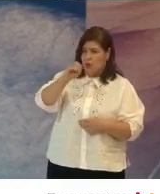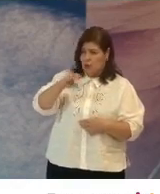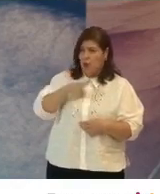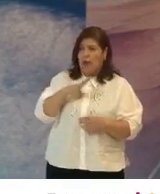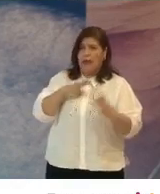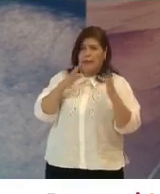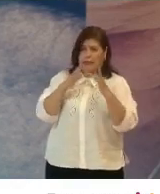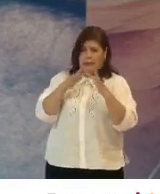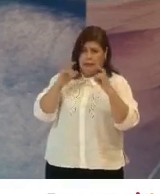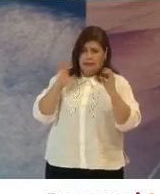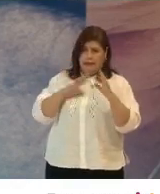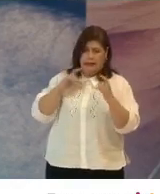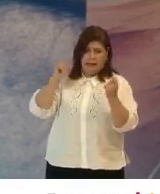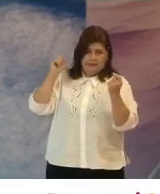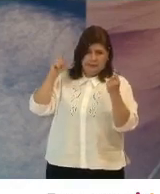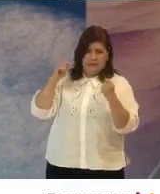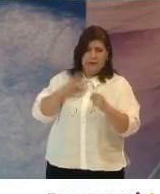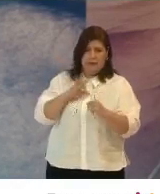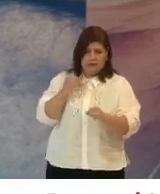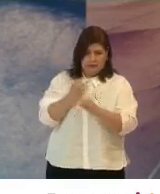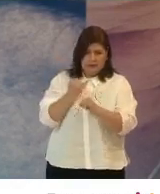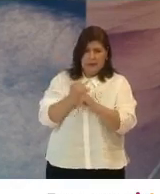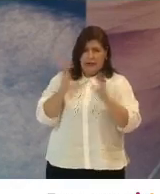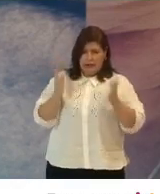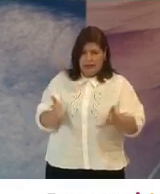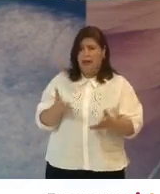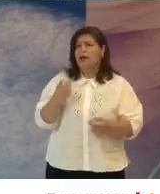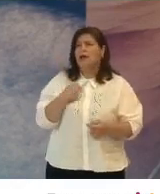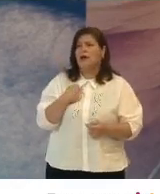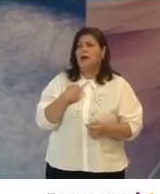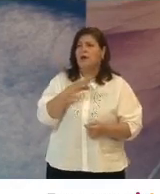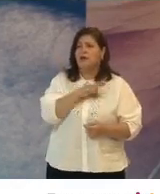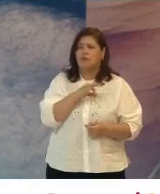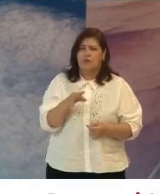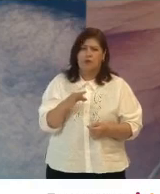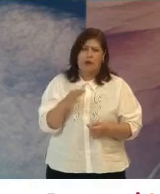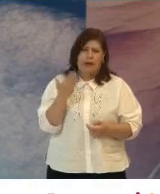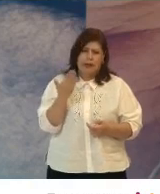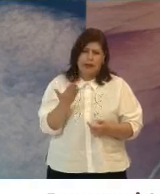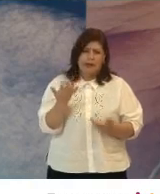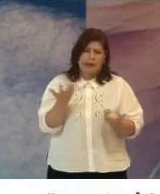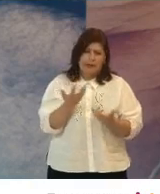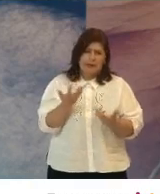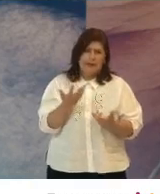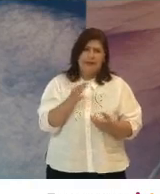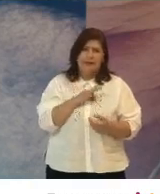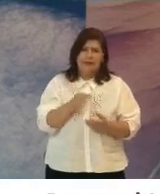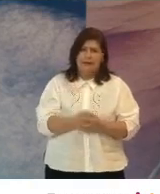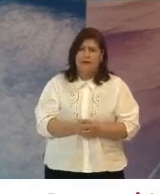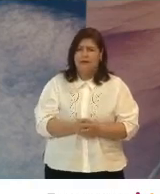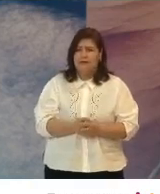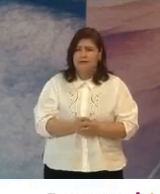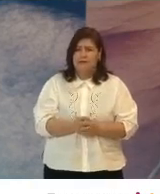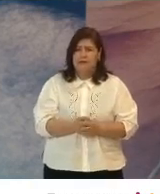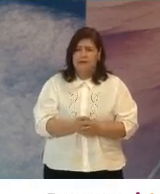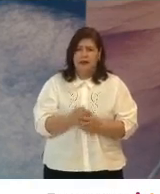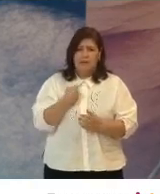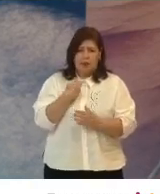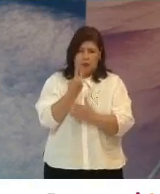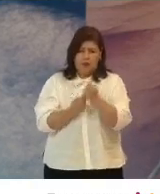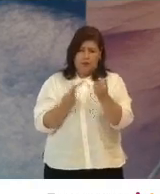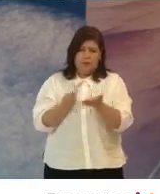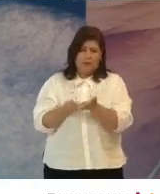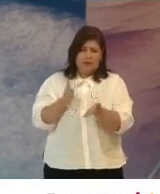está conectado, así que me voy a permitir hacer esto en modo